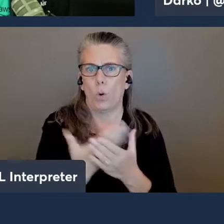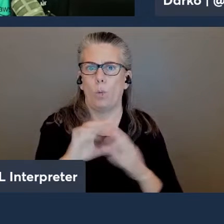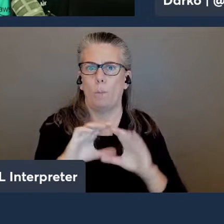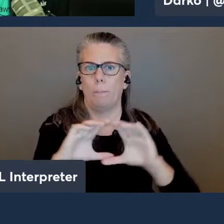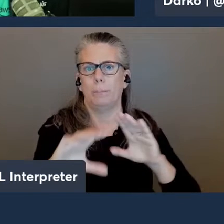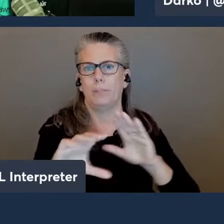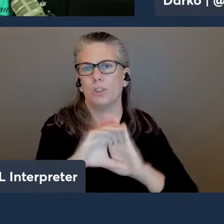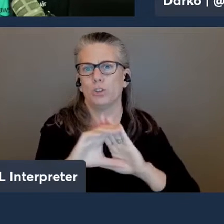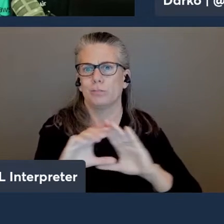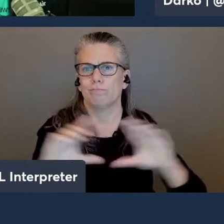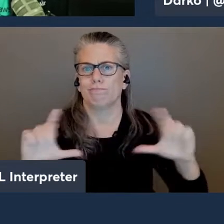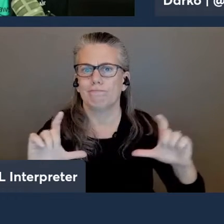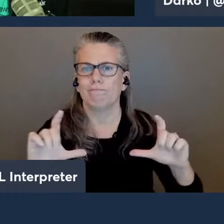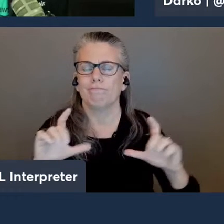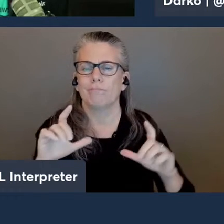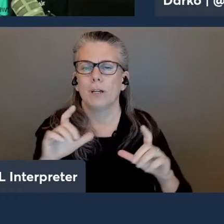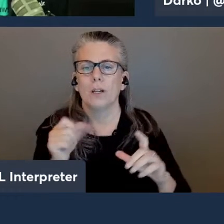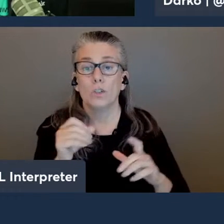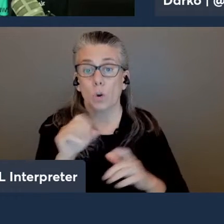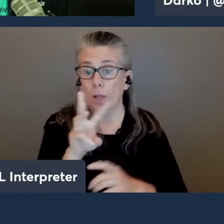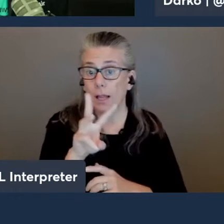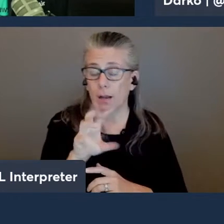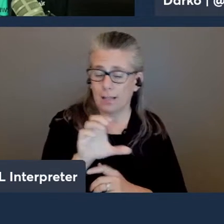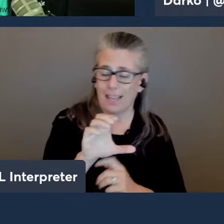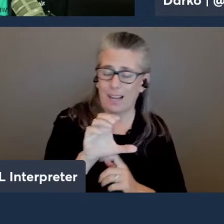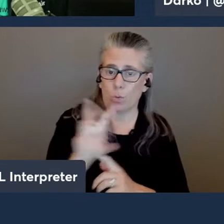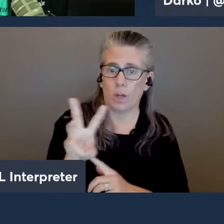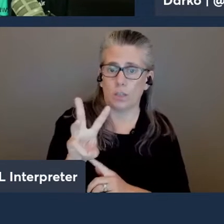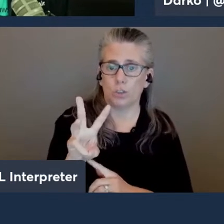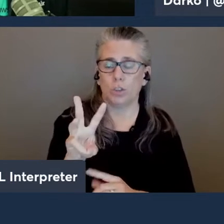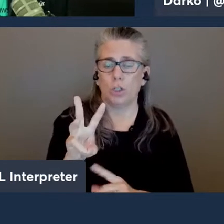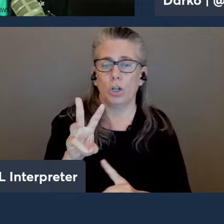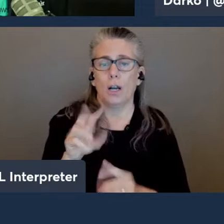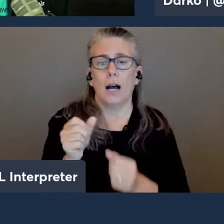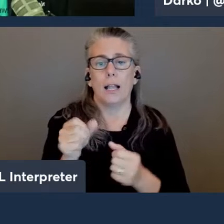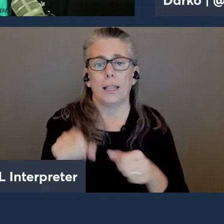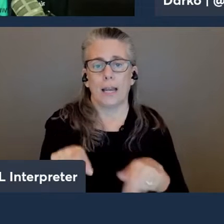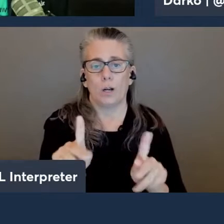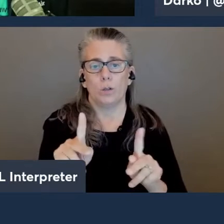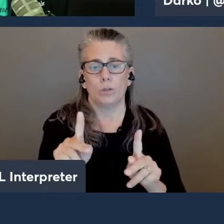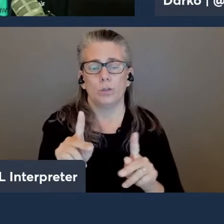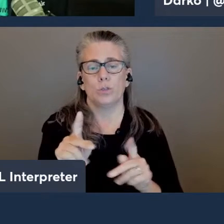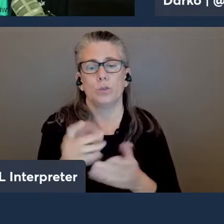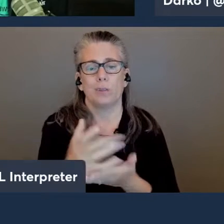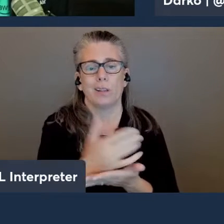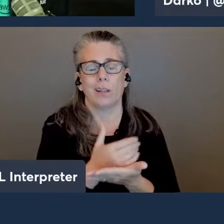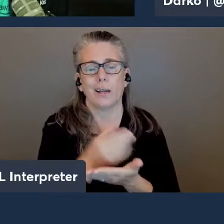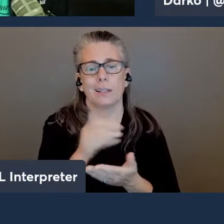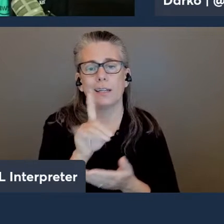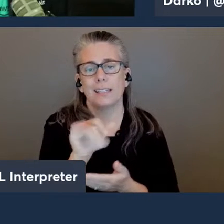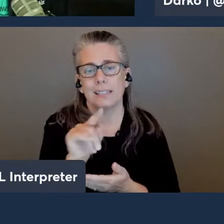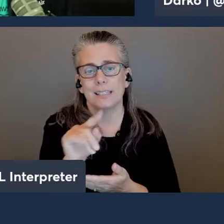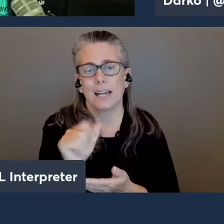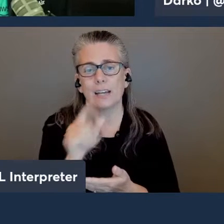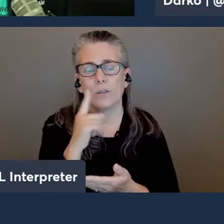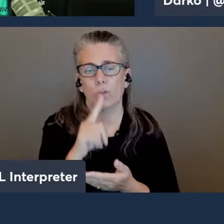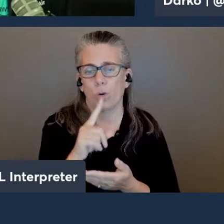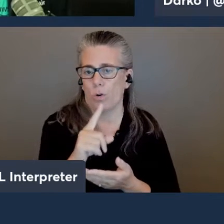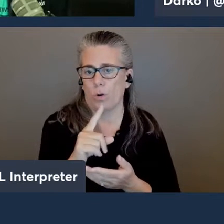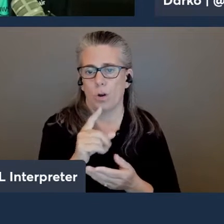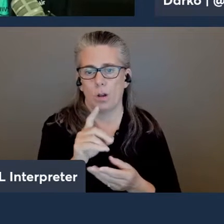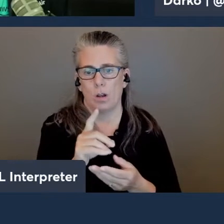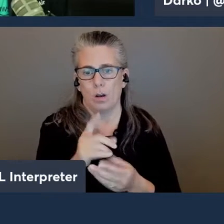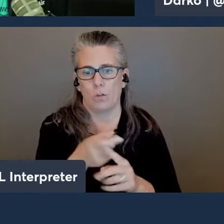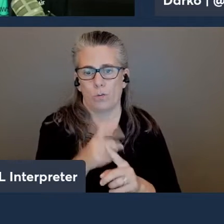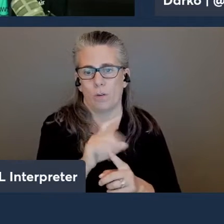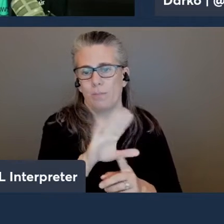RUM does is it allows them to collect client-side data on web application performance and identify and debug issues so they